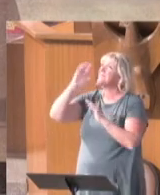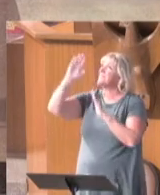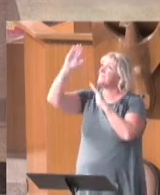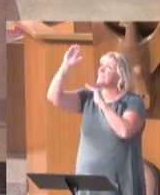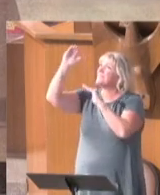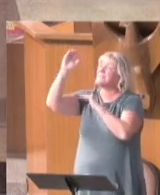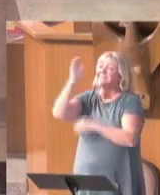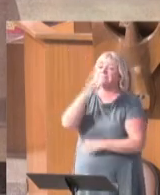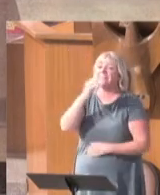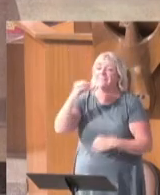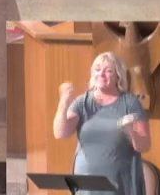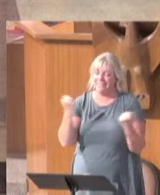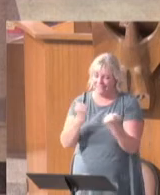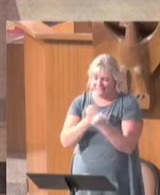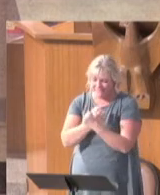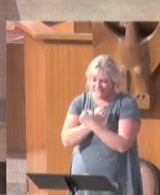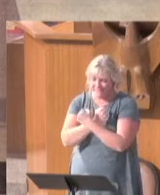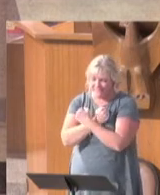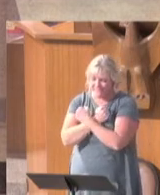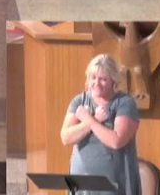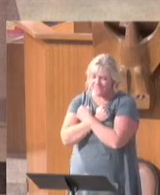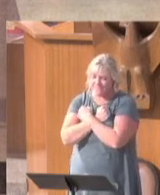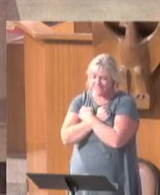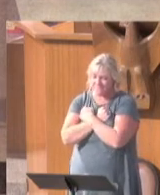faith, hope, and